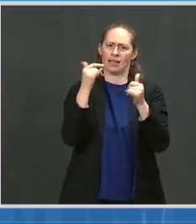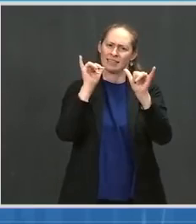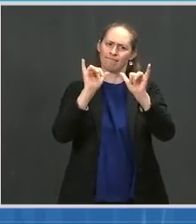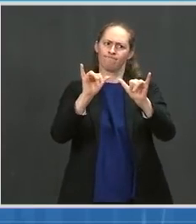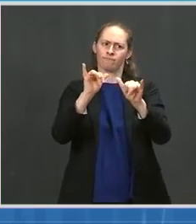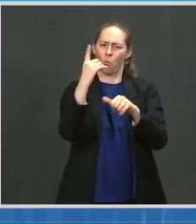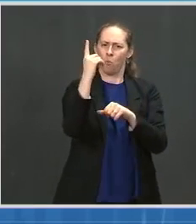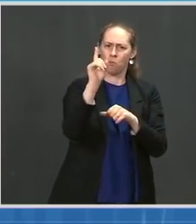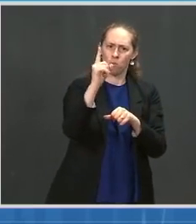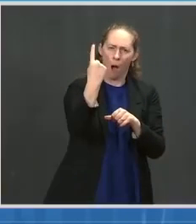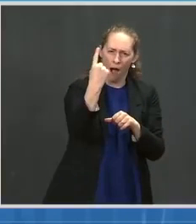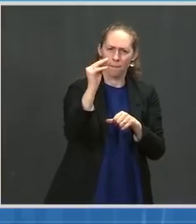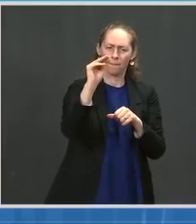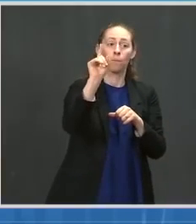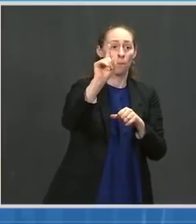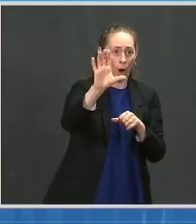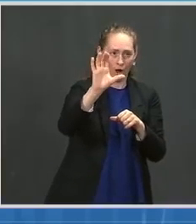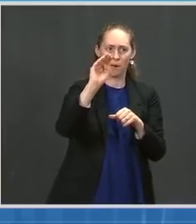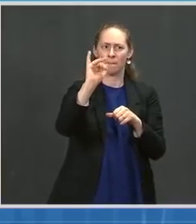end of May.